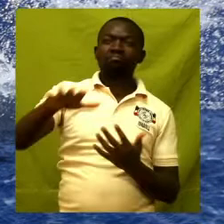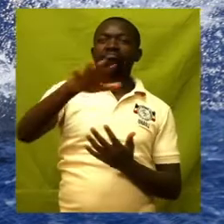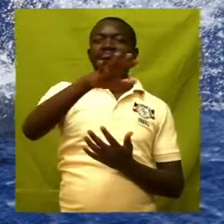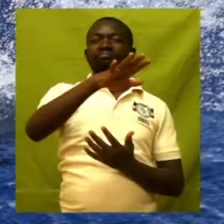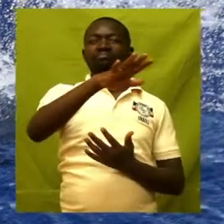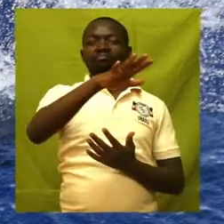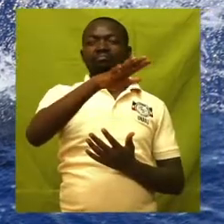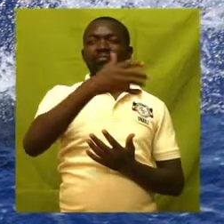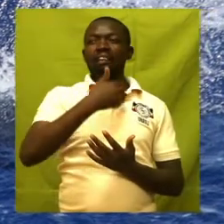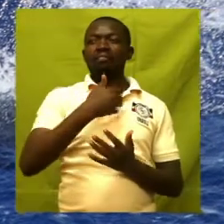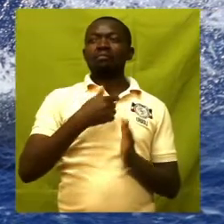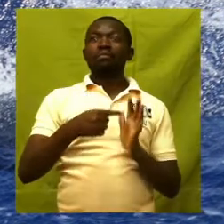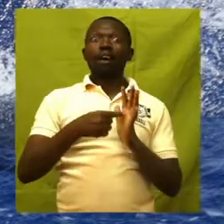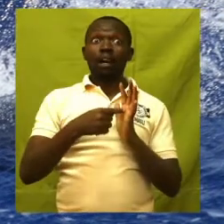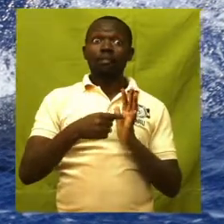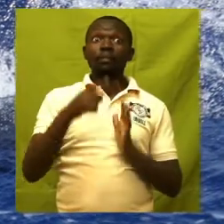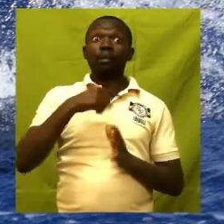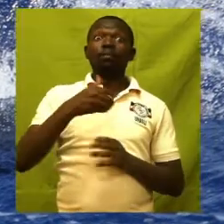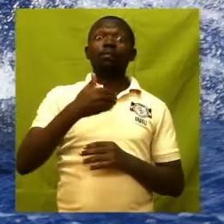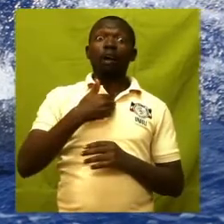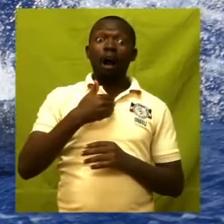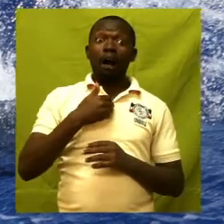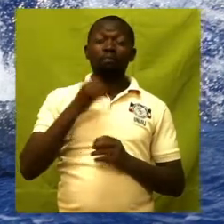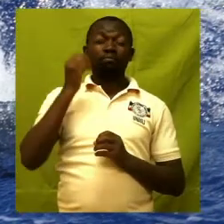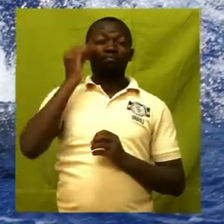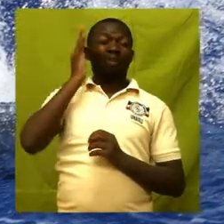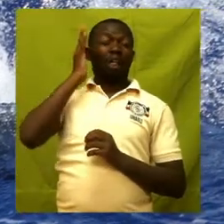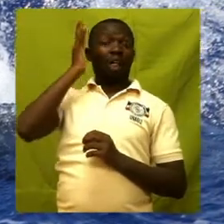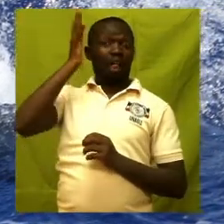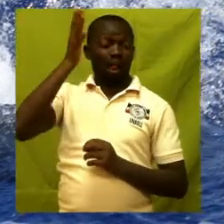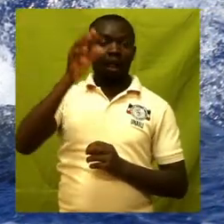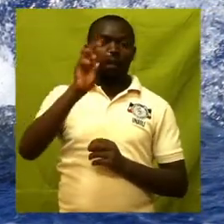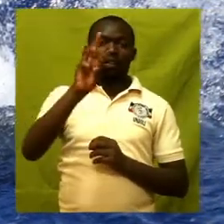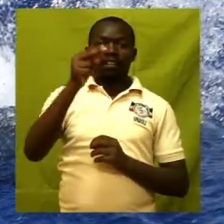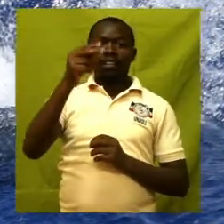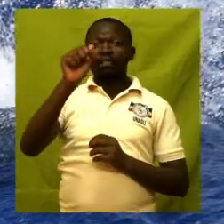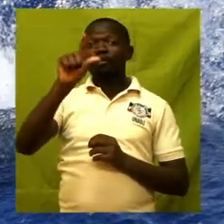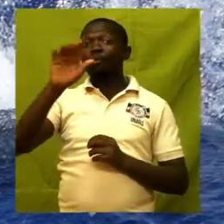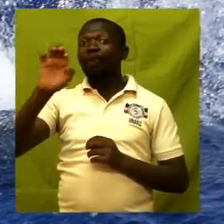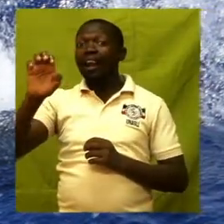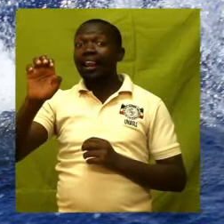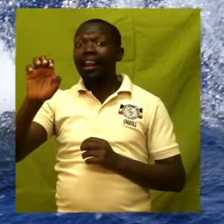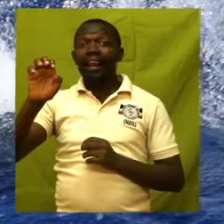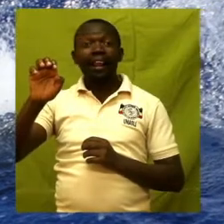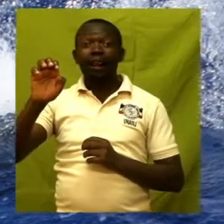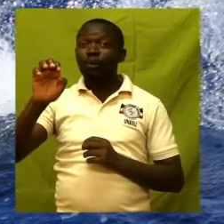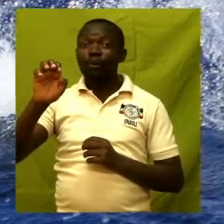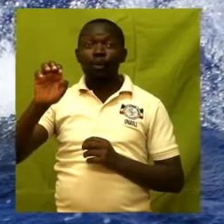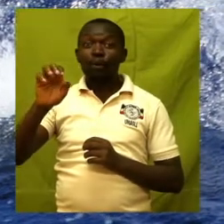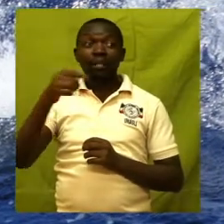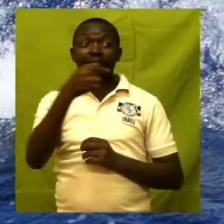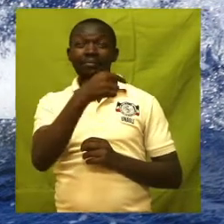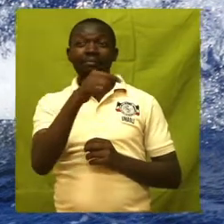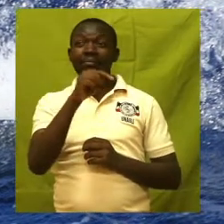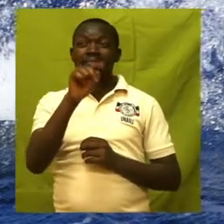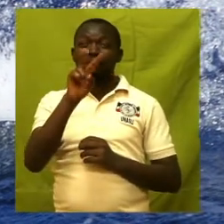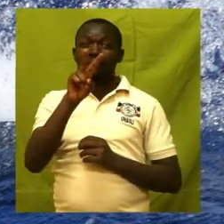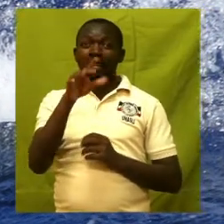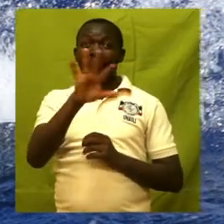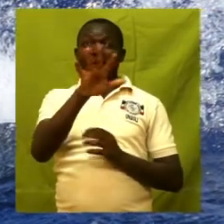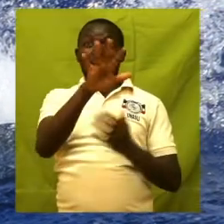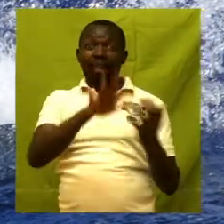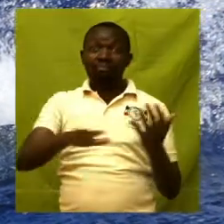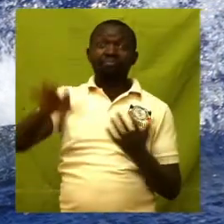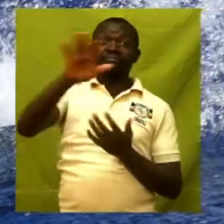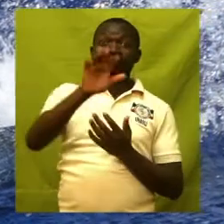For example, we have the large whale. That whale cannot live in Lake Victoria.